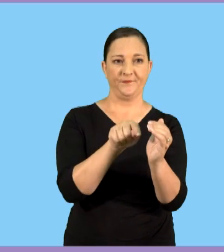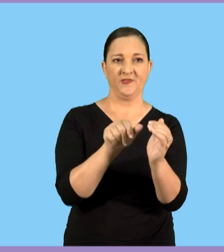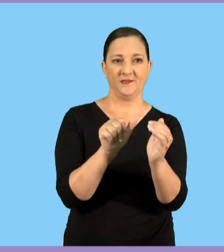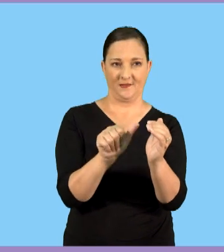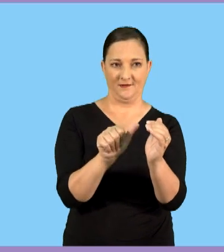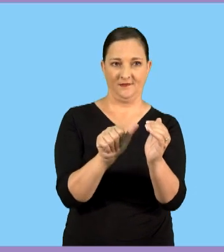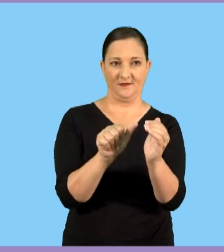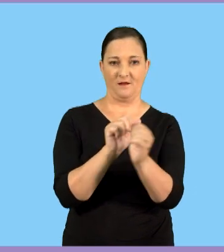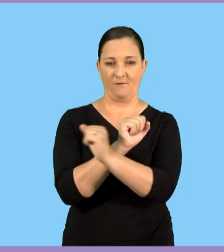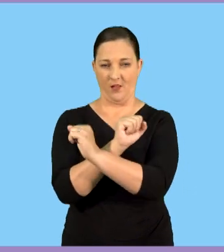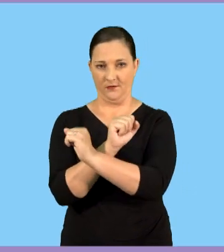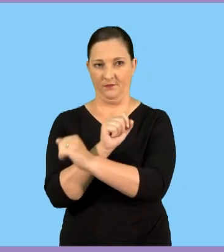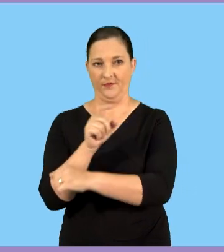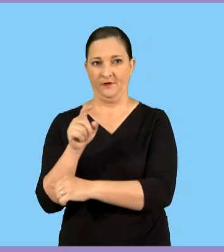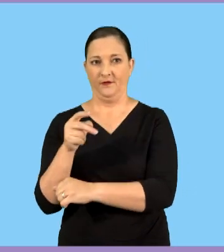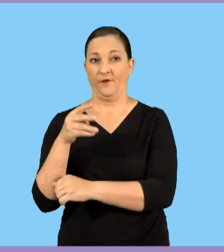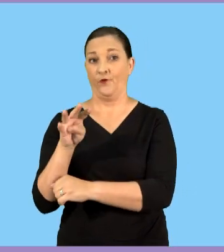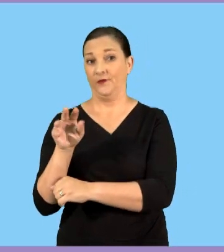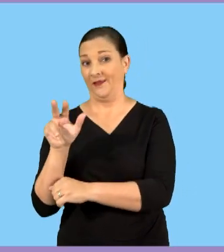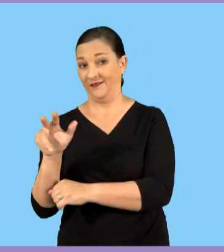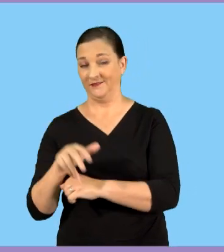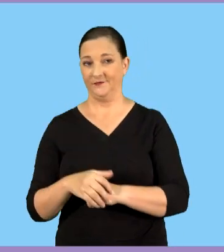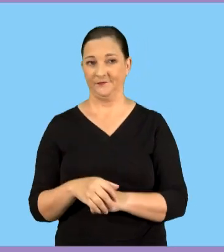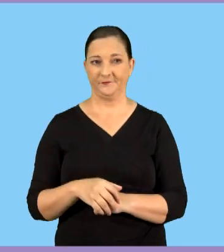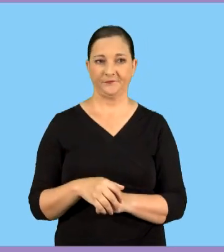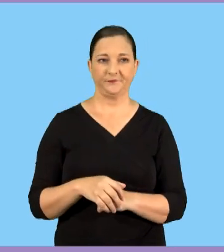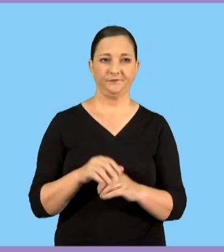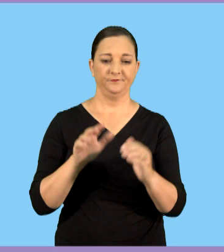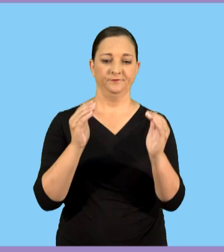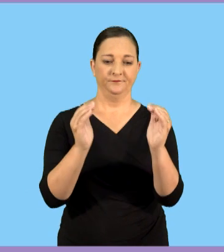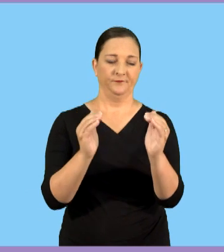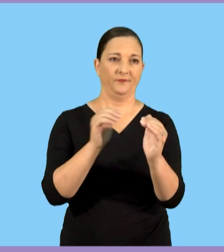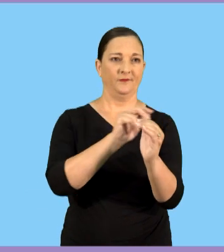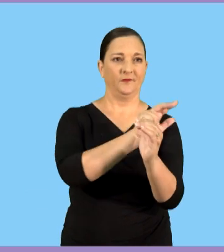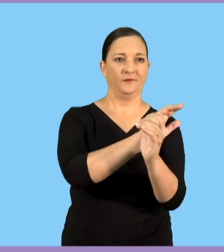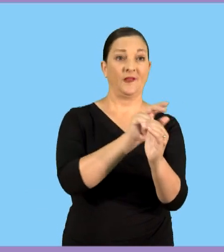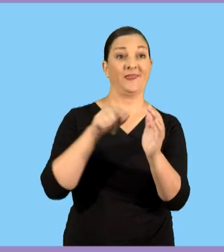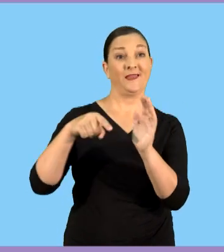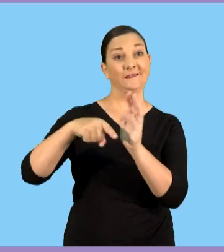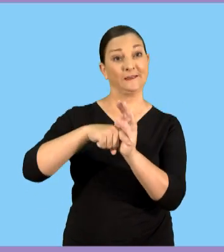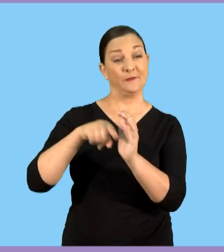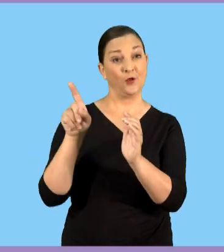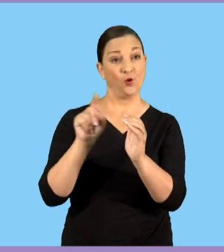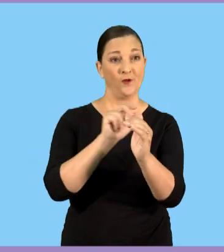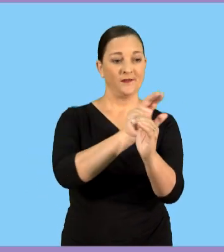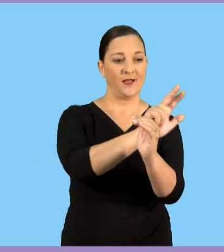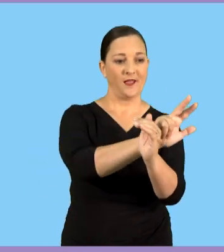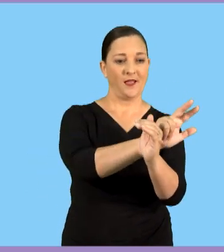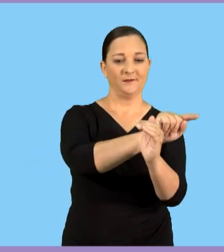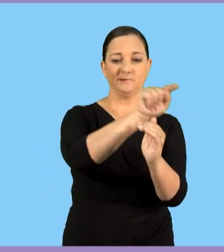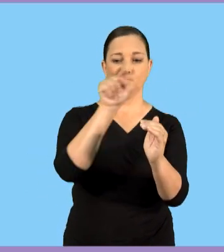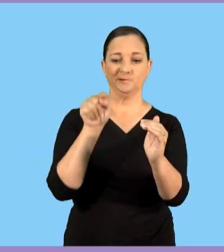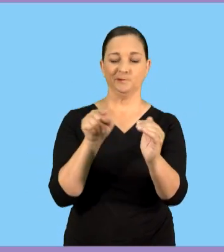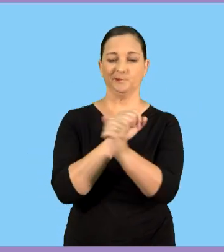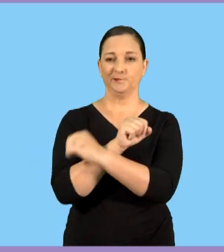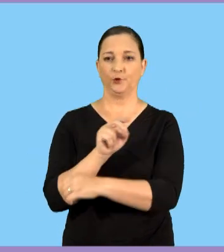numbers there. So 8 multiplied by 6 is 48. And I'm going to subtract that with